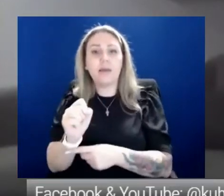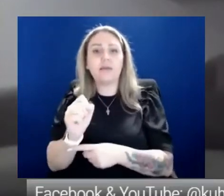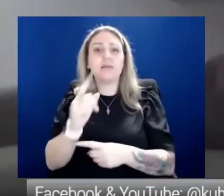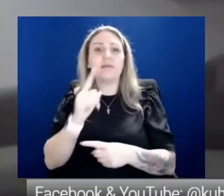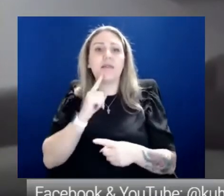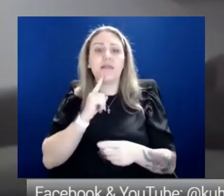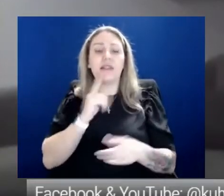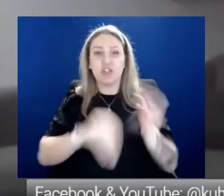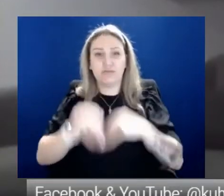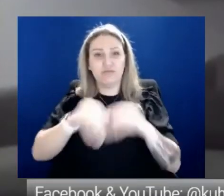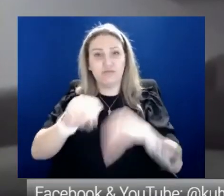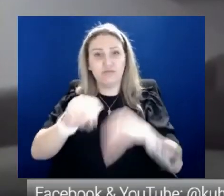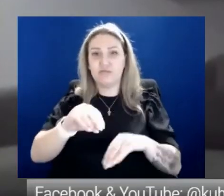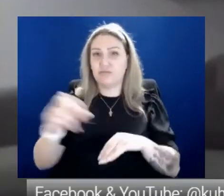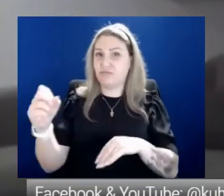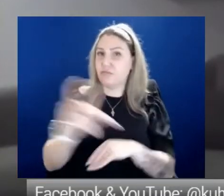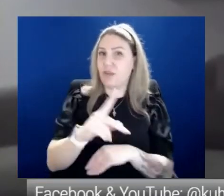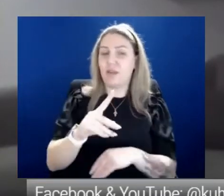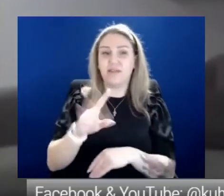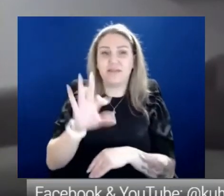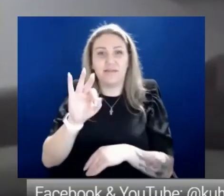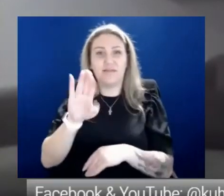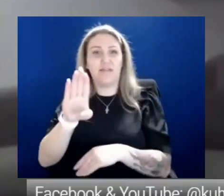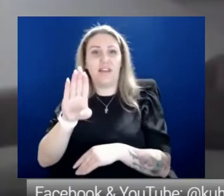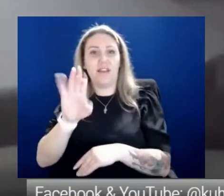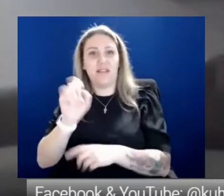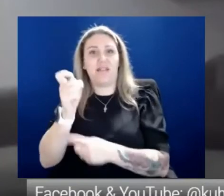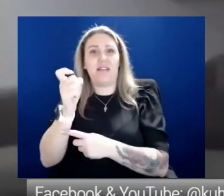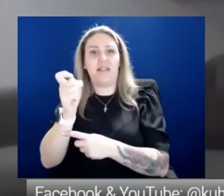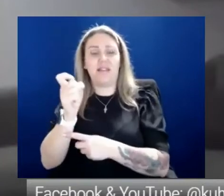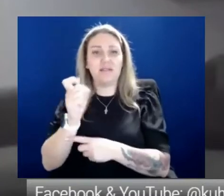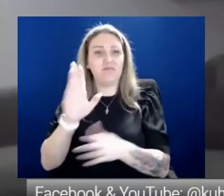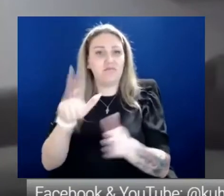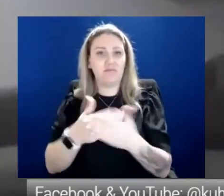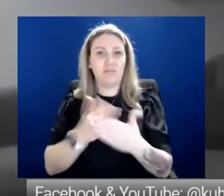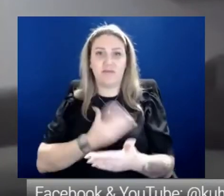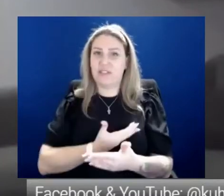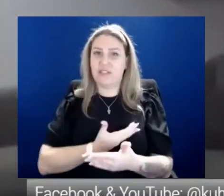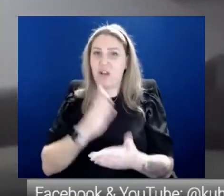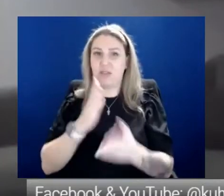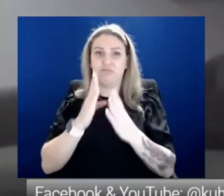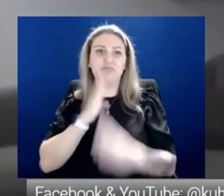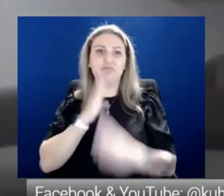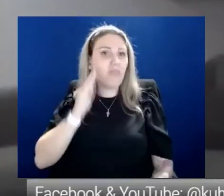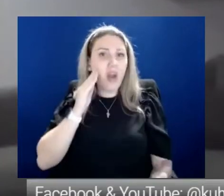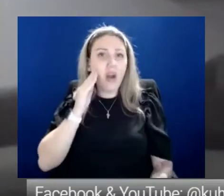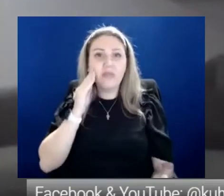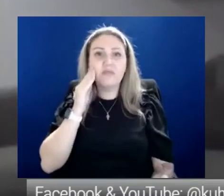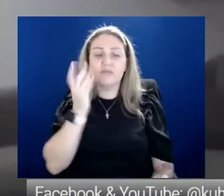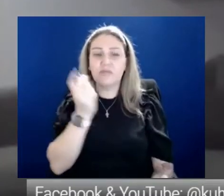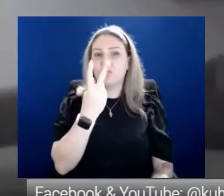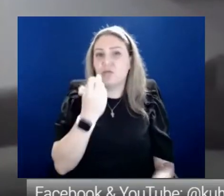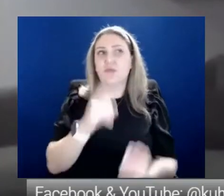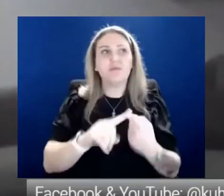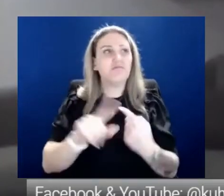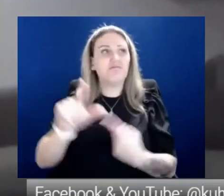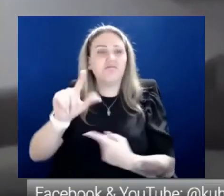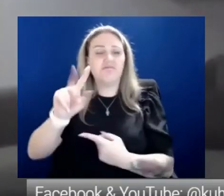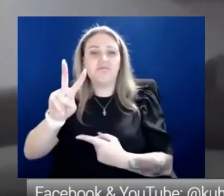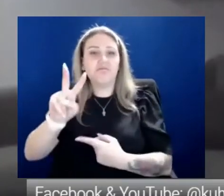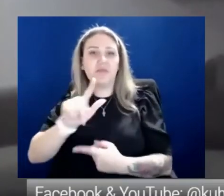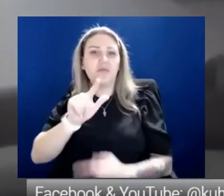take it back to FedEx, and it's at our door within about 12 to 24 hours for the baby to